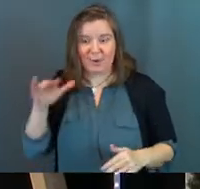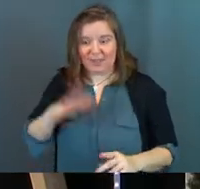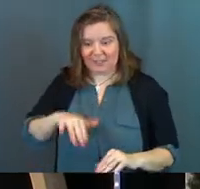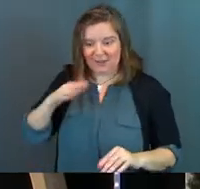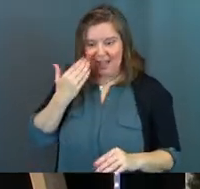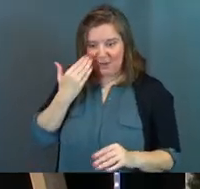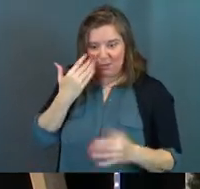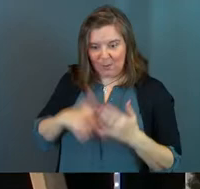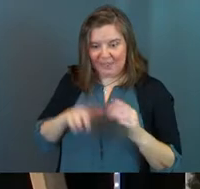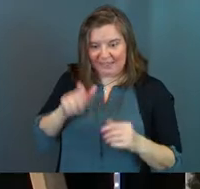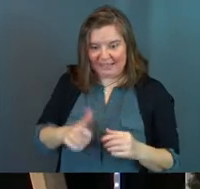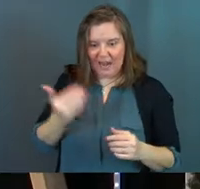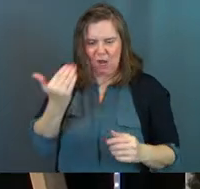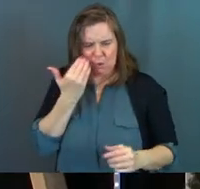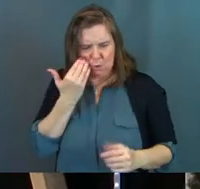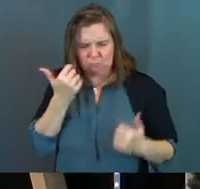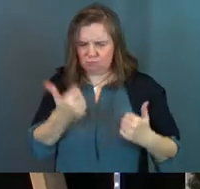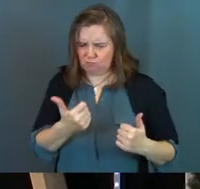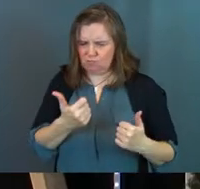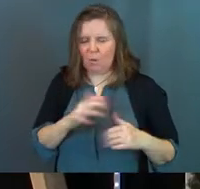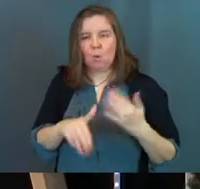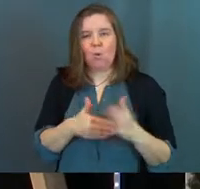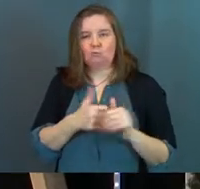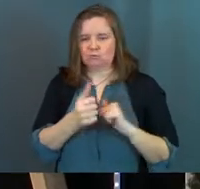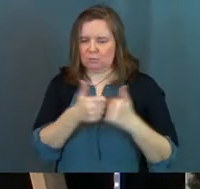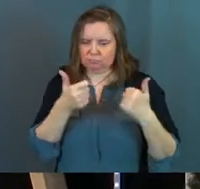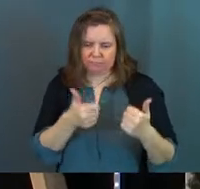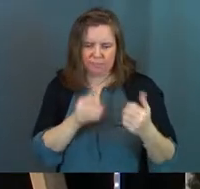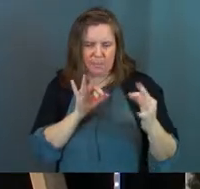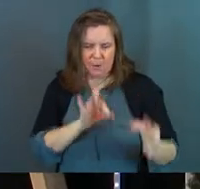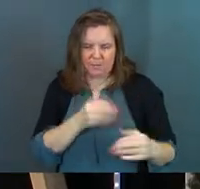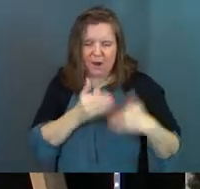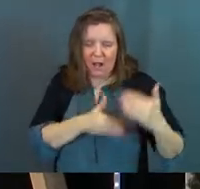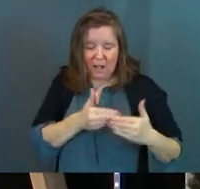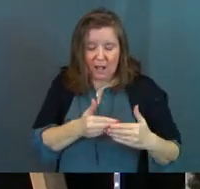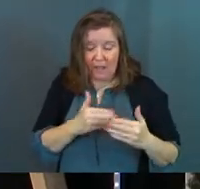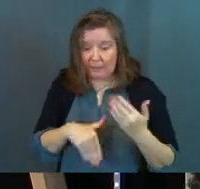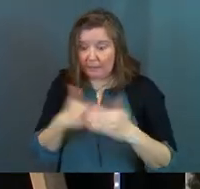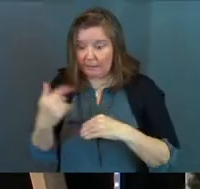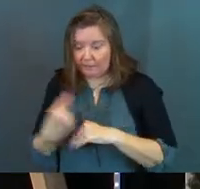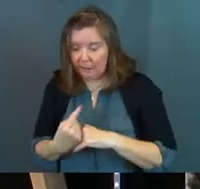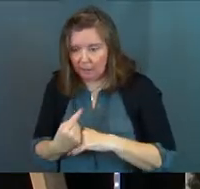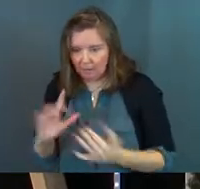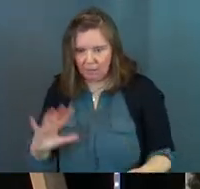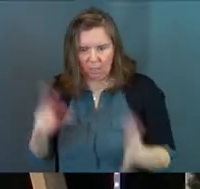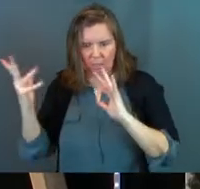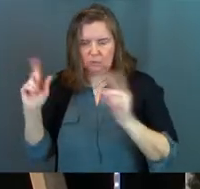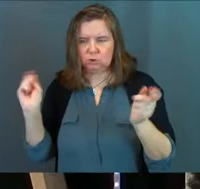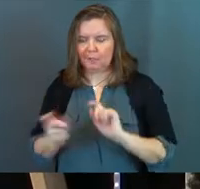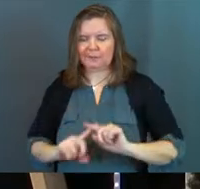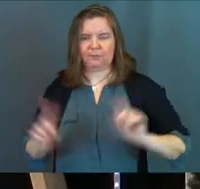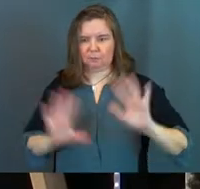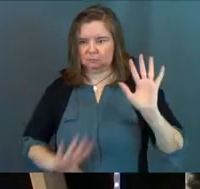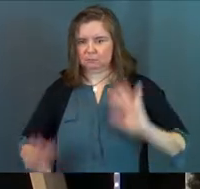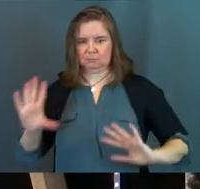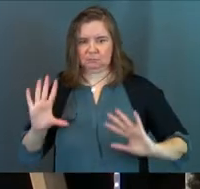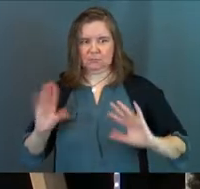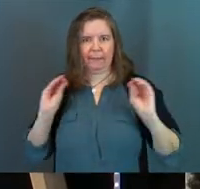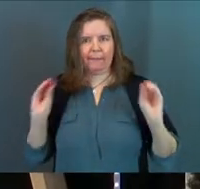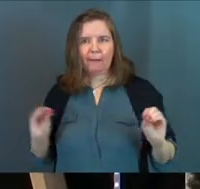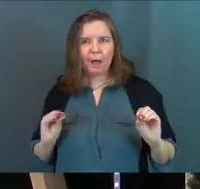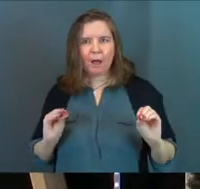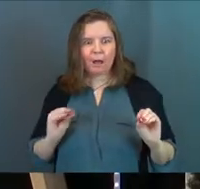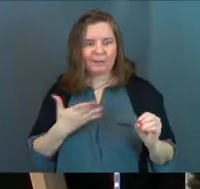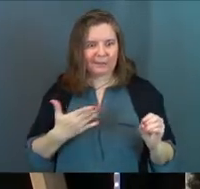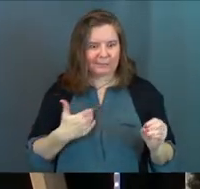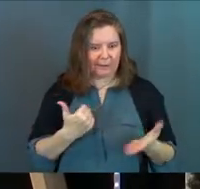this child. I knew what they needed. I knew the whole structure. Everything was perfect. And then I woke up the next morning and everything changed. And none of the